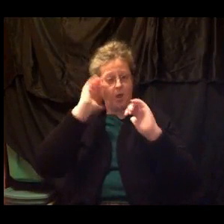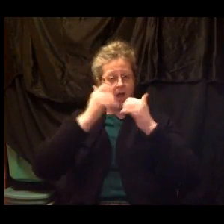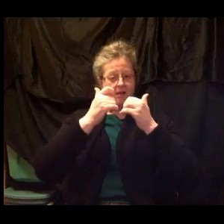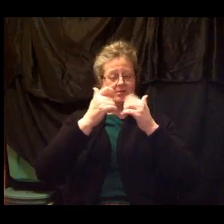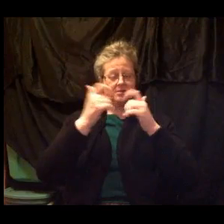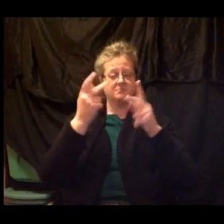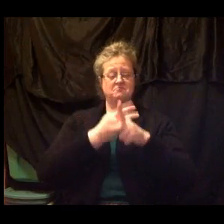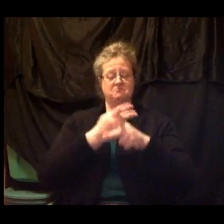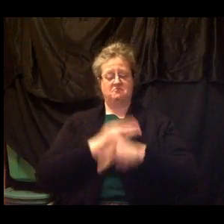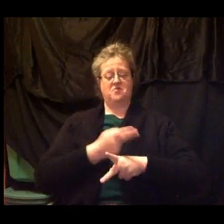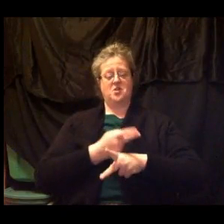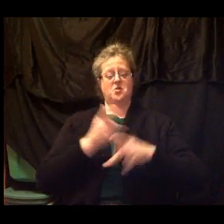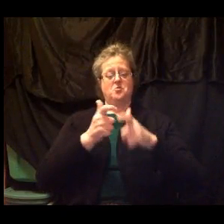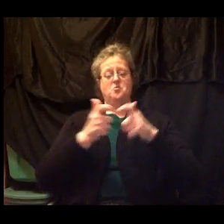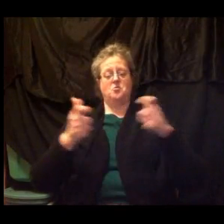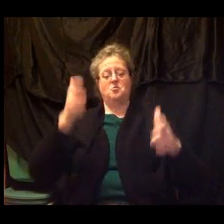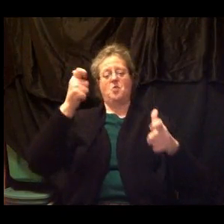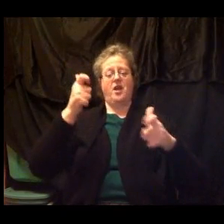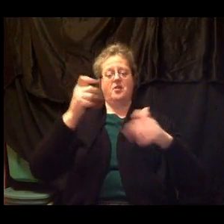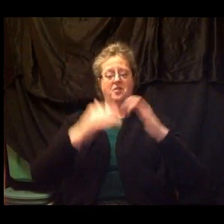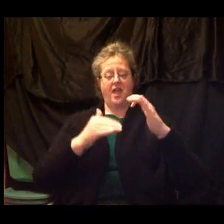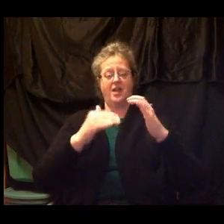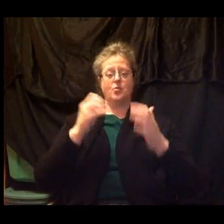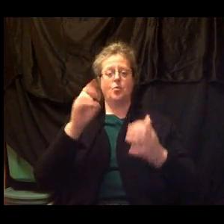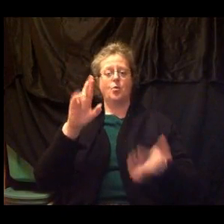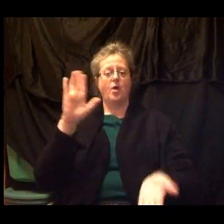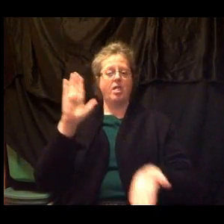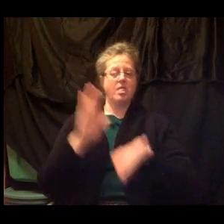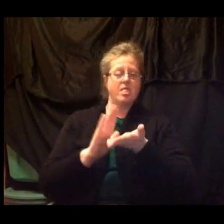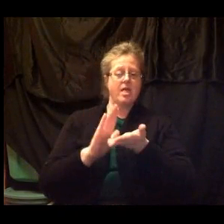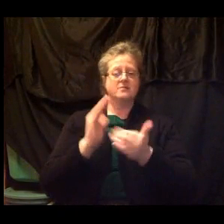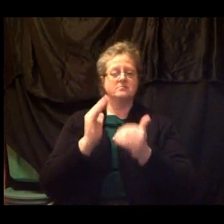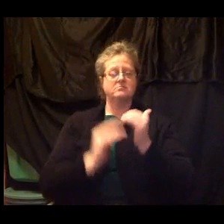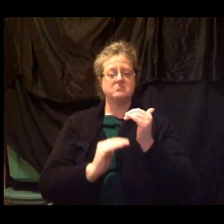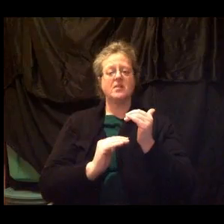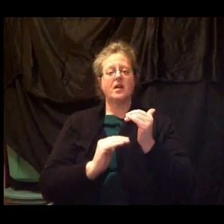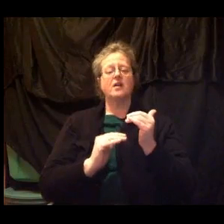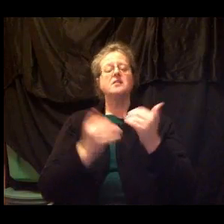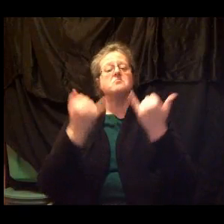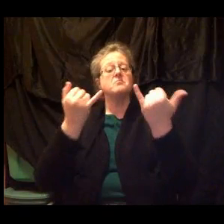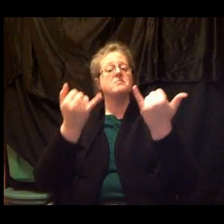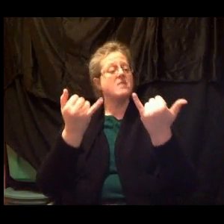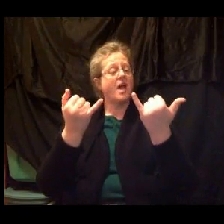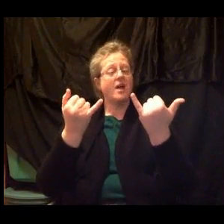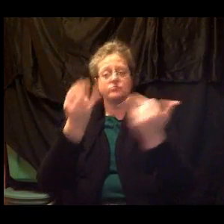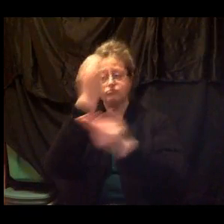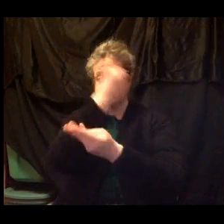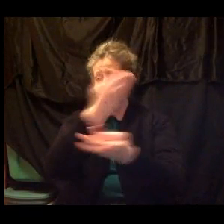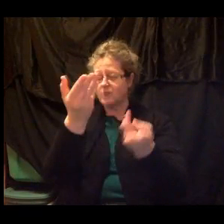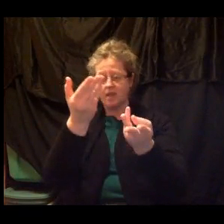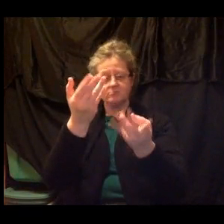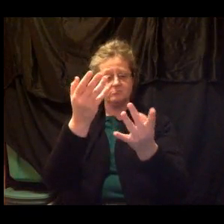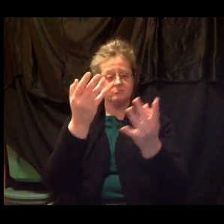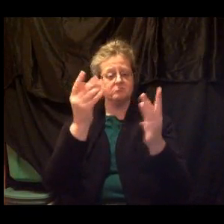than. Now, what I would like to do is give you some situations here, and I want you to tell